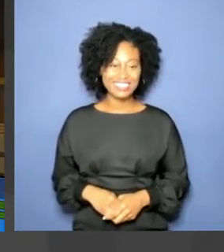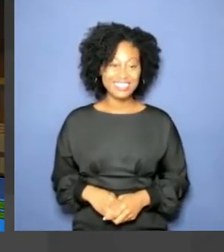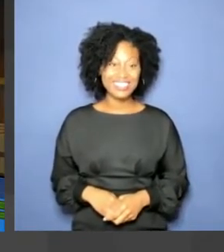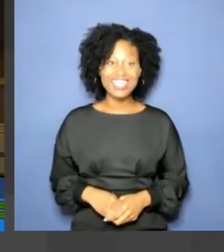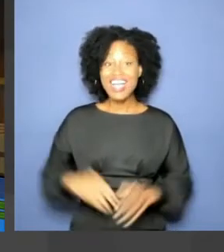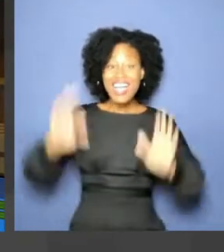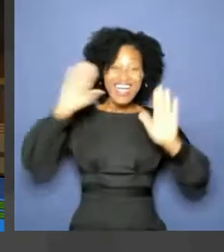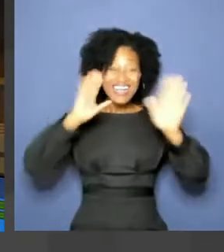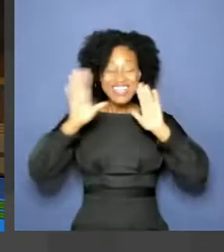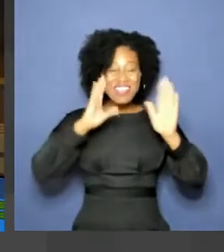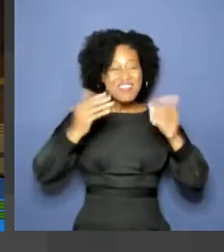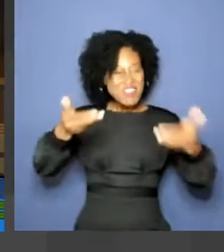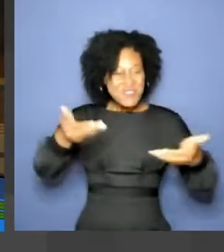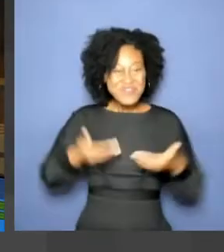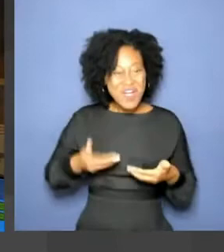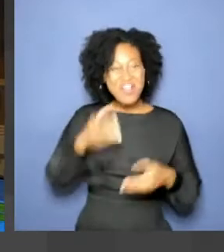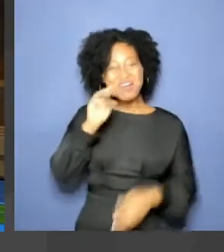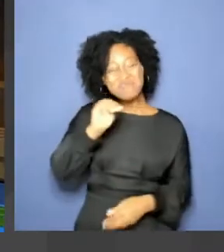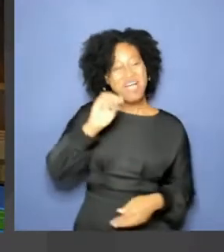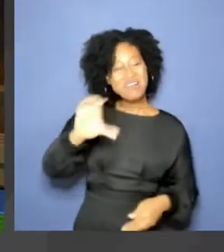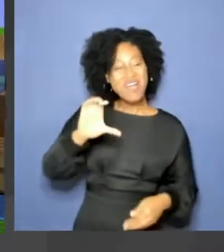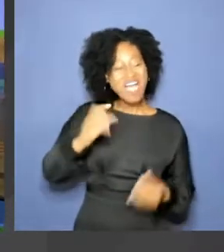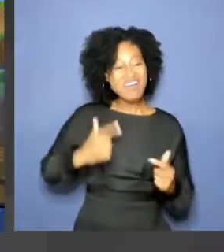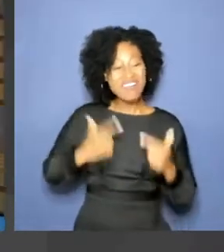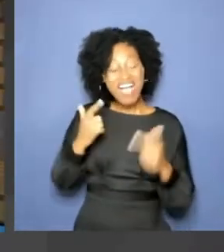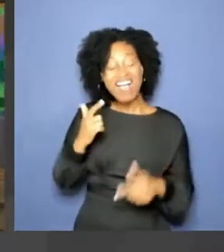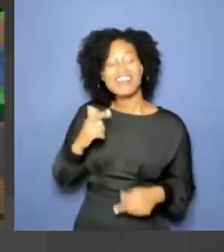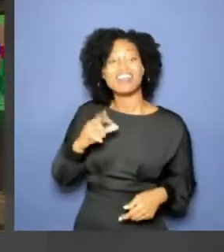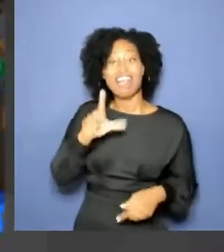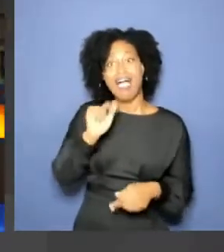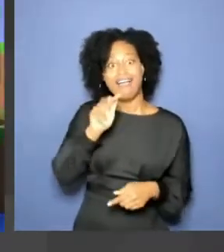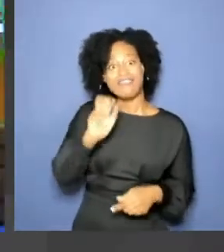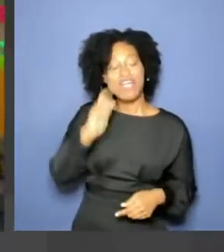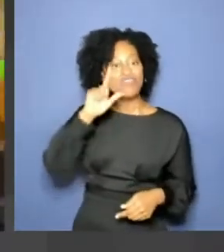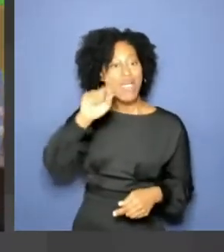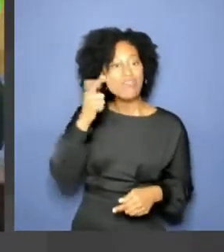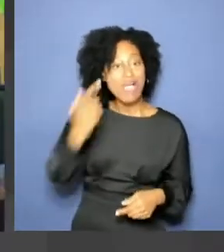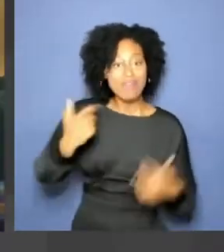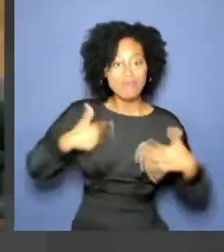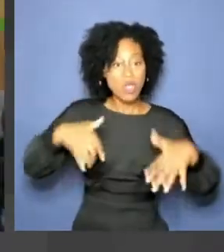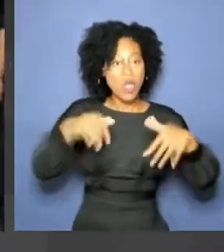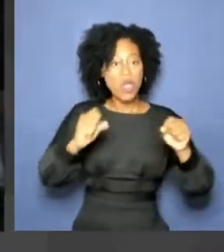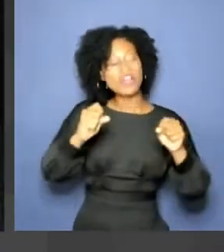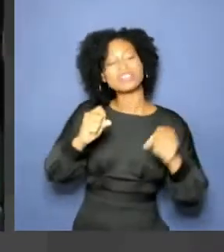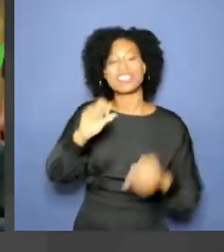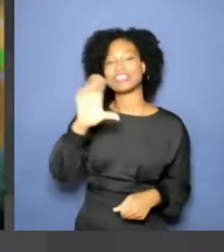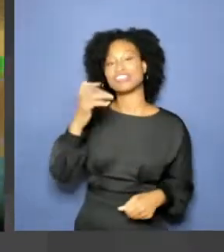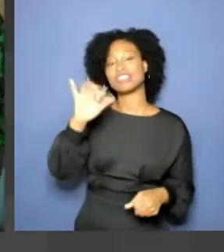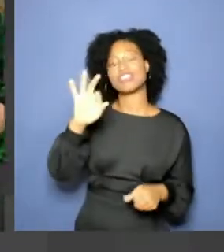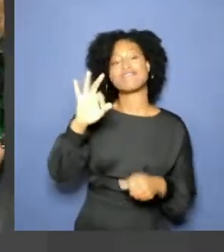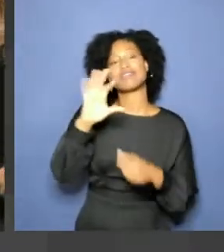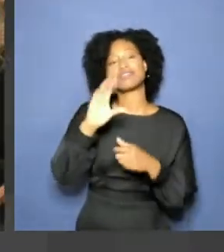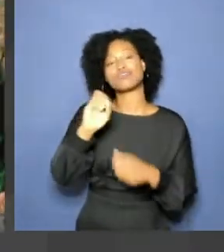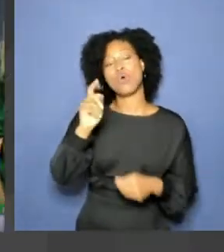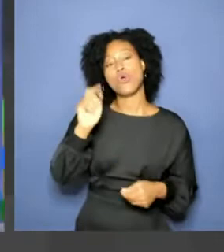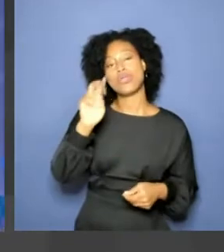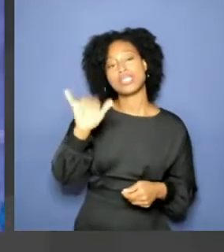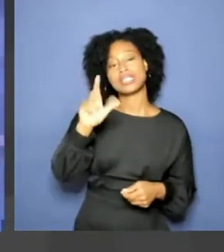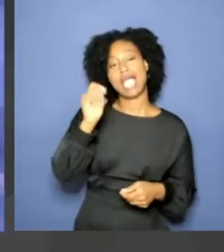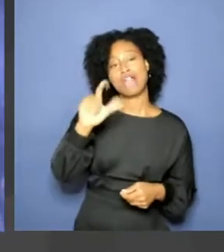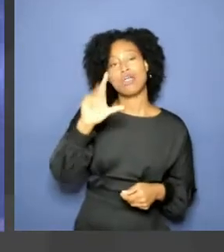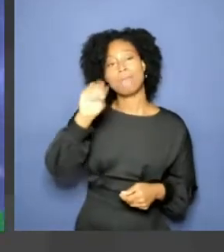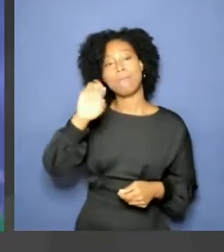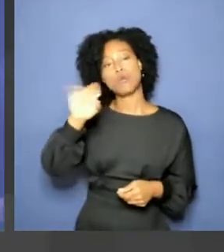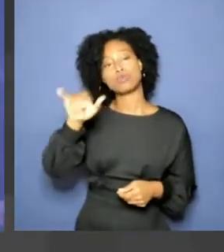Hello and welcome to Minecraft Live 2021. I'm your host and chief storyteller of Mojang Studios, Lydia